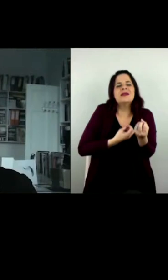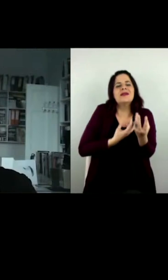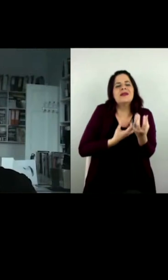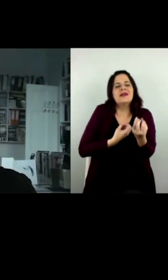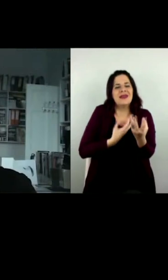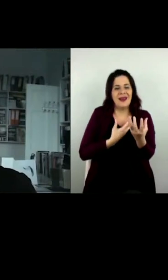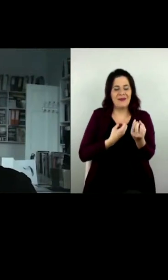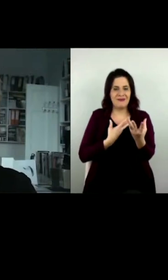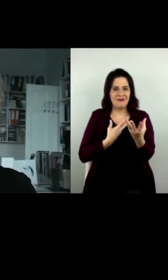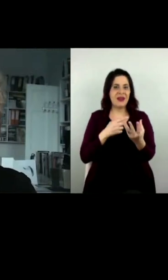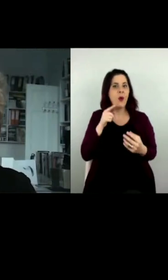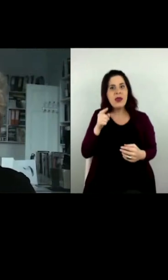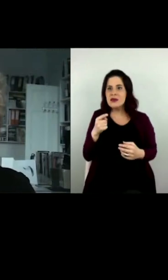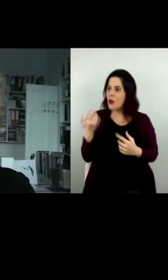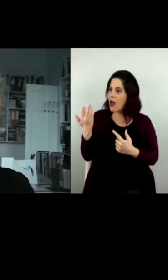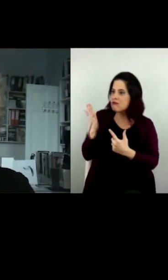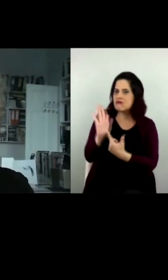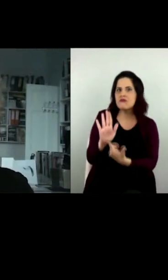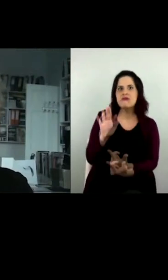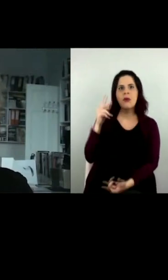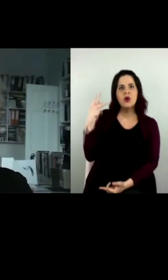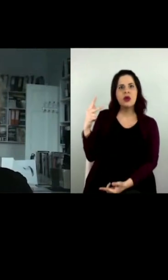revelatory to me.